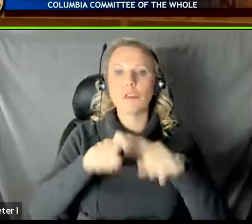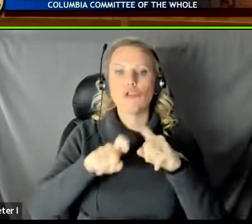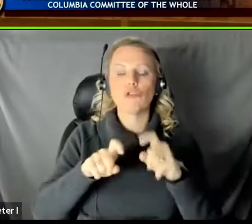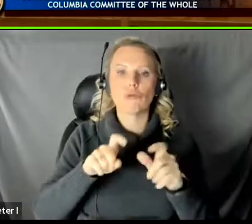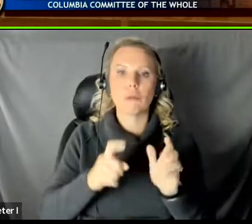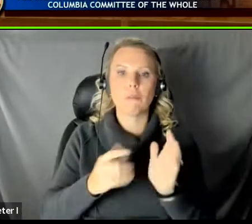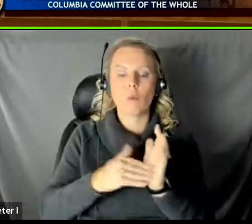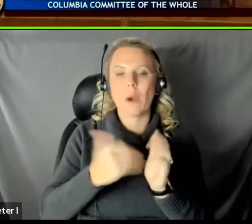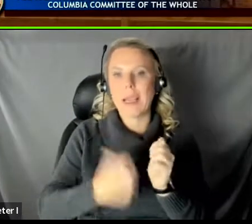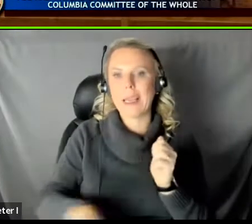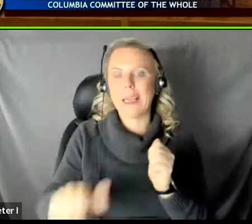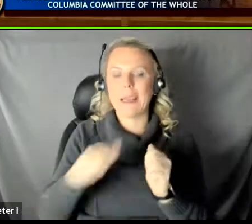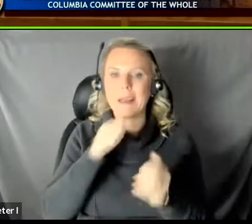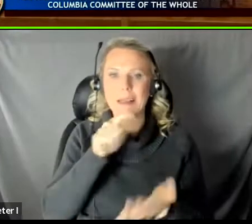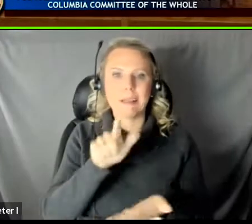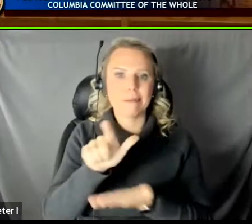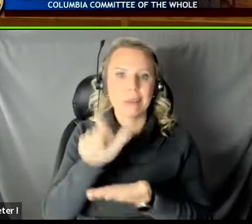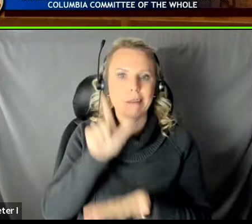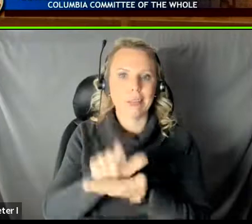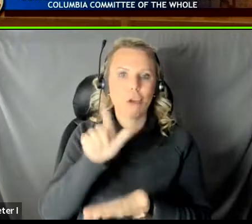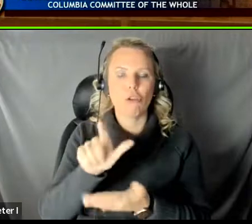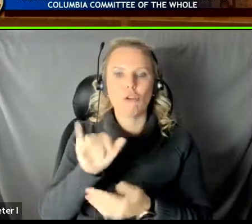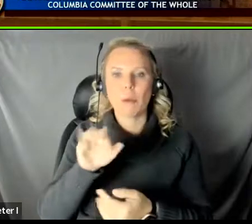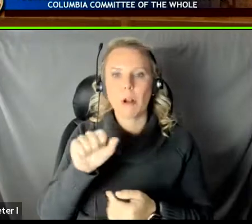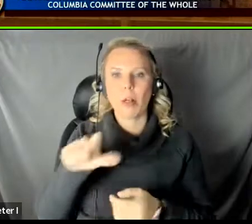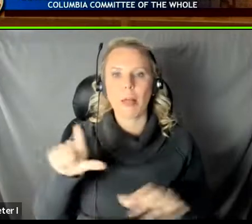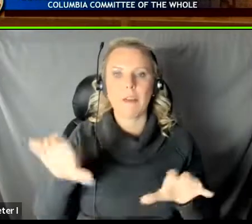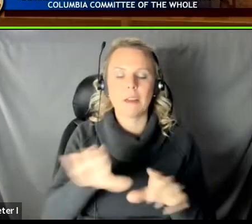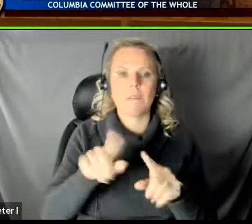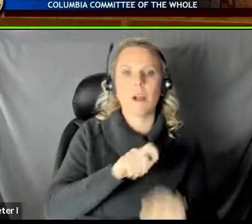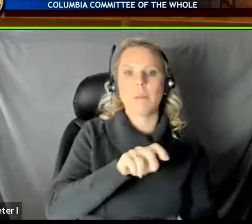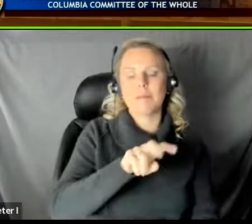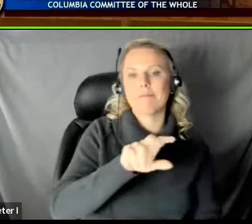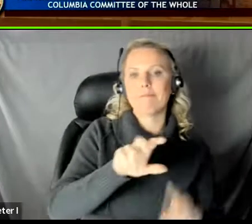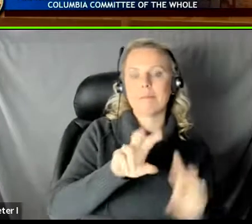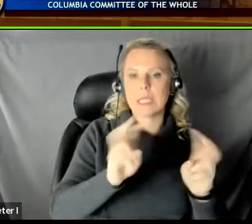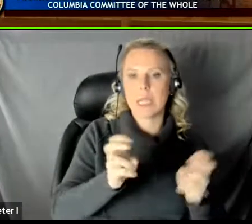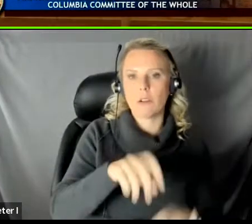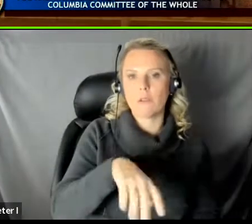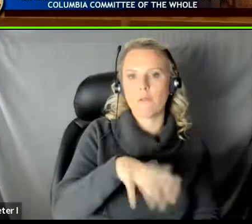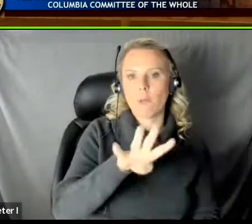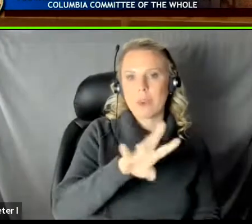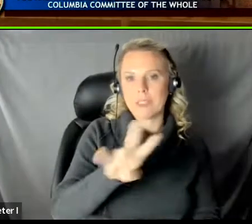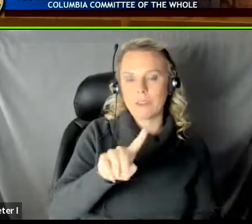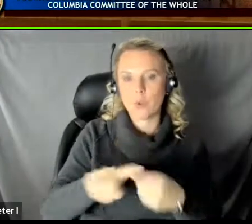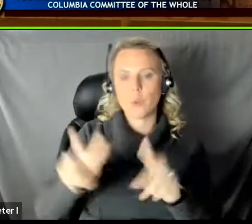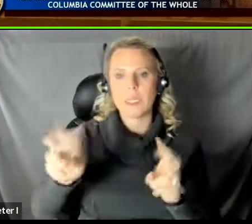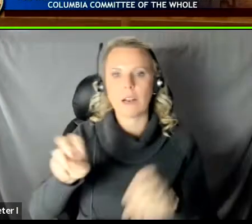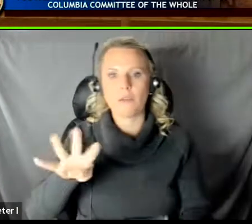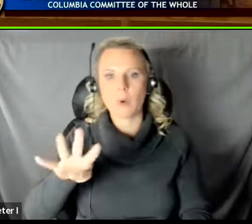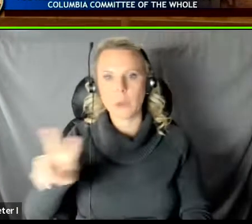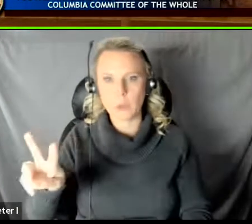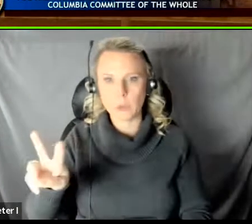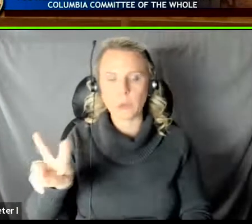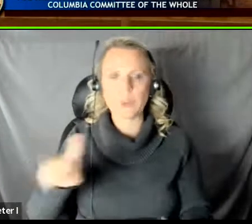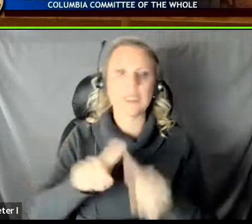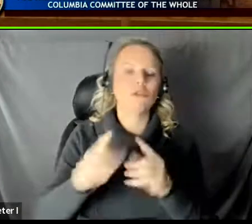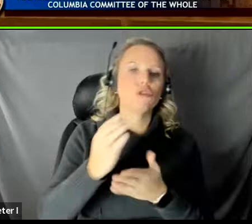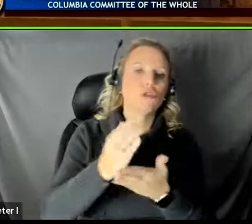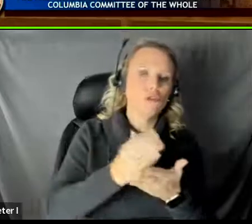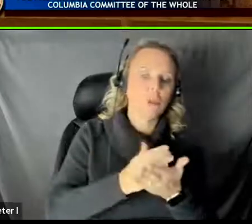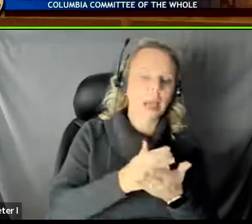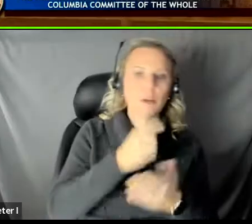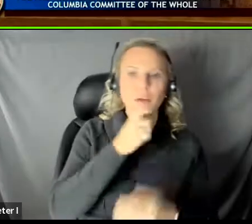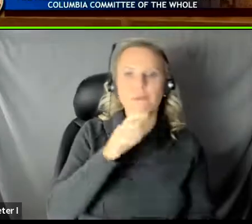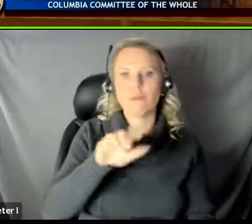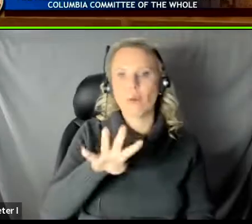illegal criminal activity from Title 47 to Title 42. It repeals numerous sections of Chapter 28 of Title